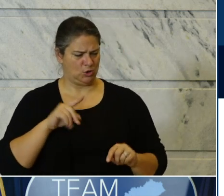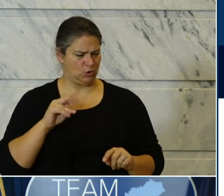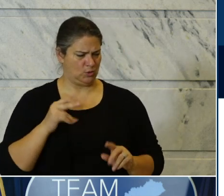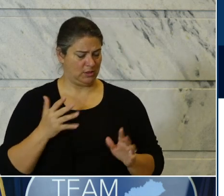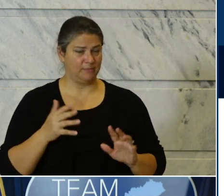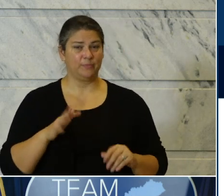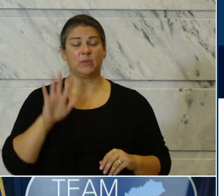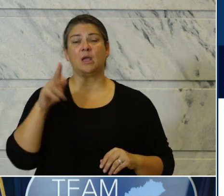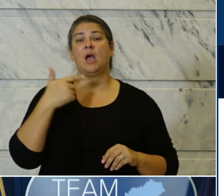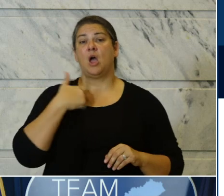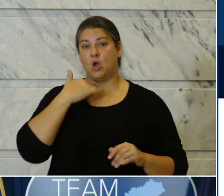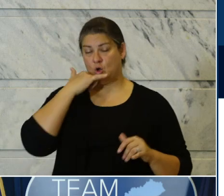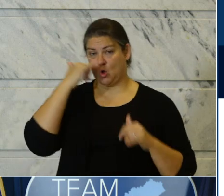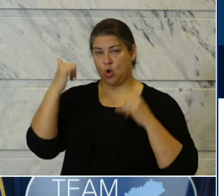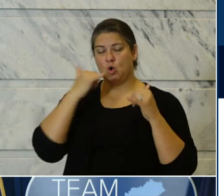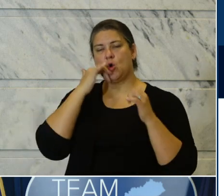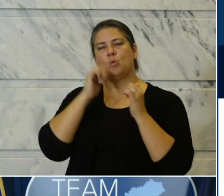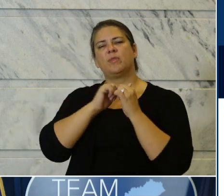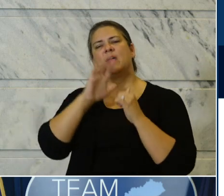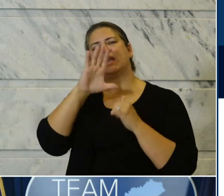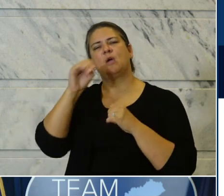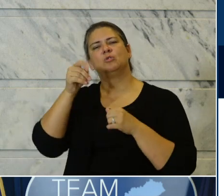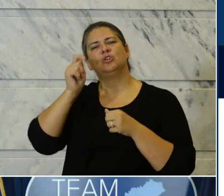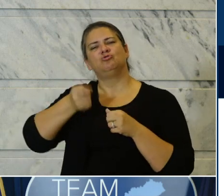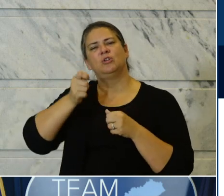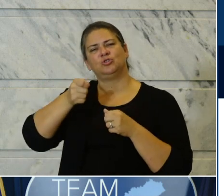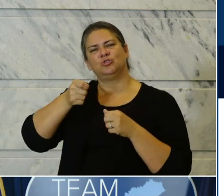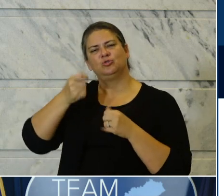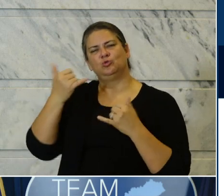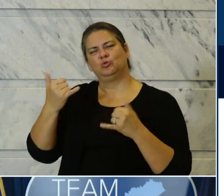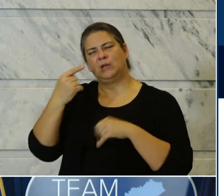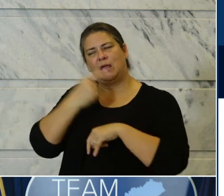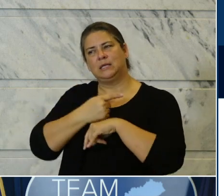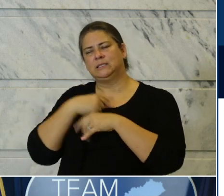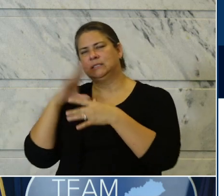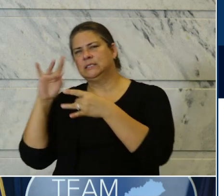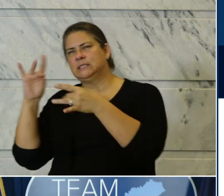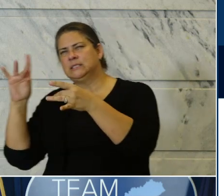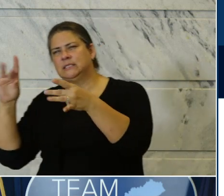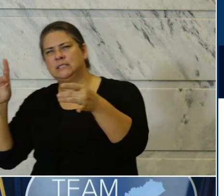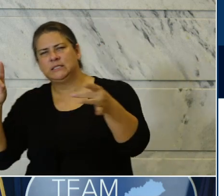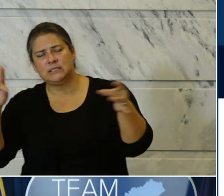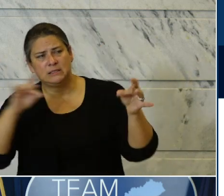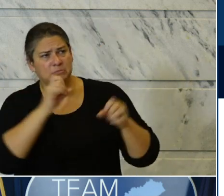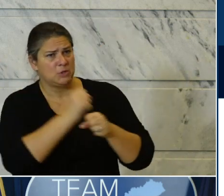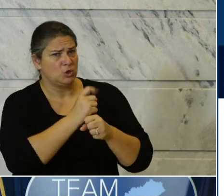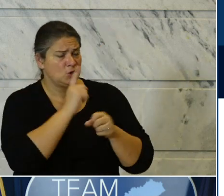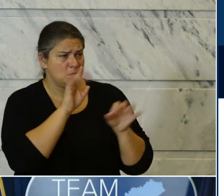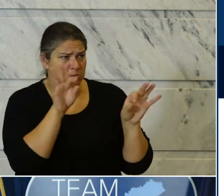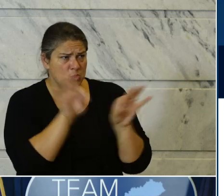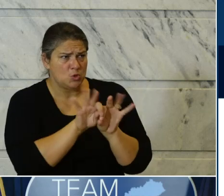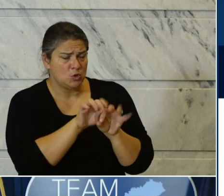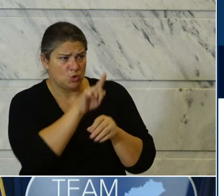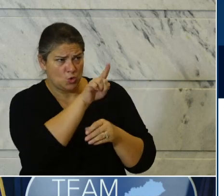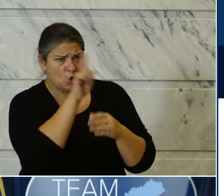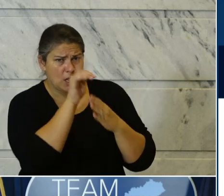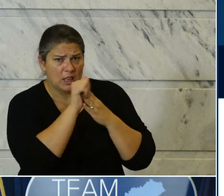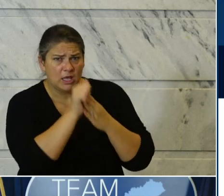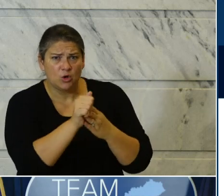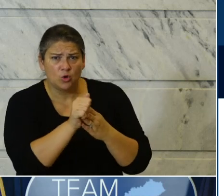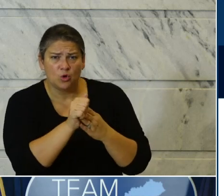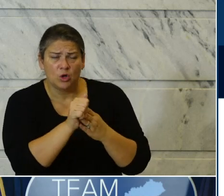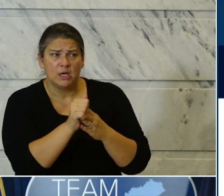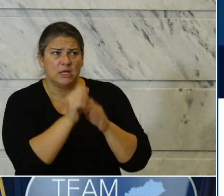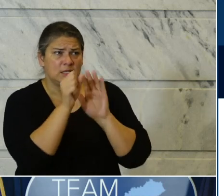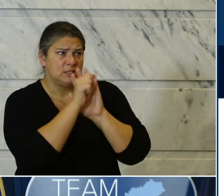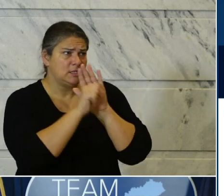with county judges and mayors today. Talked with them about the importance of both being leaders at the state and the